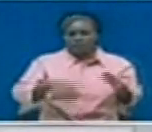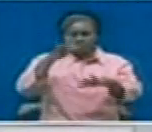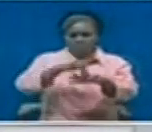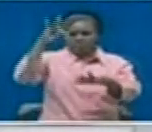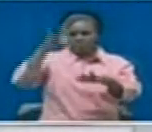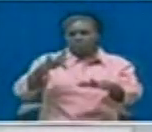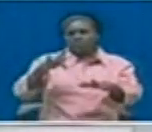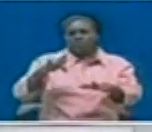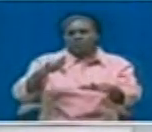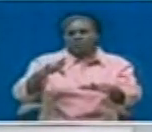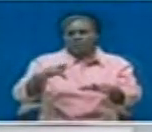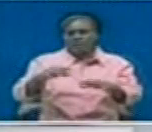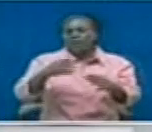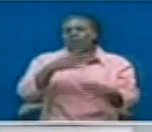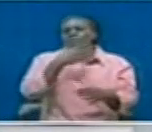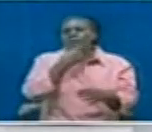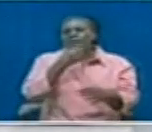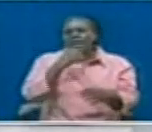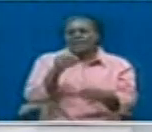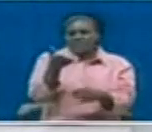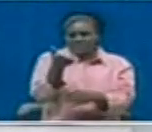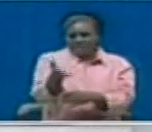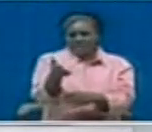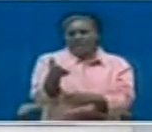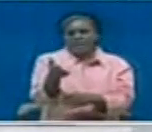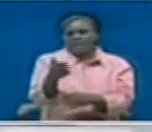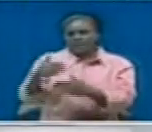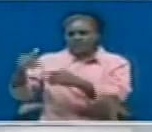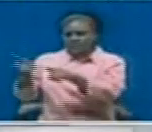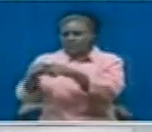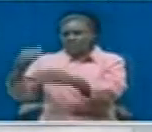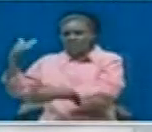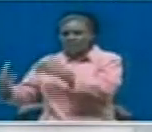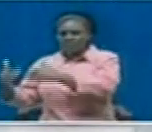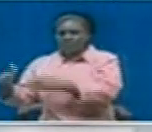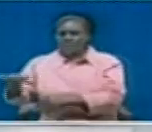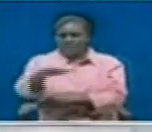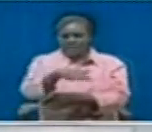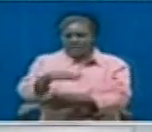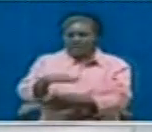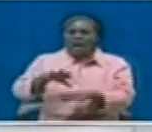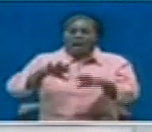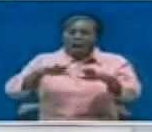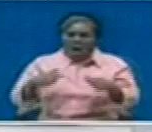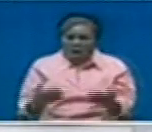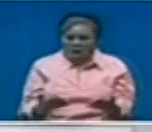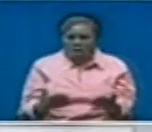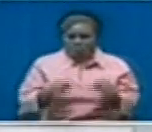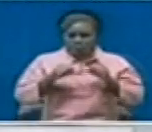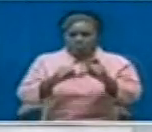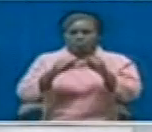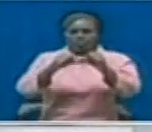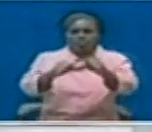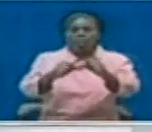sensitize fishermen in Kalakol and the neighboring beaches on the issue of